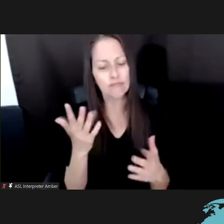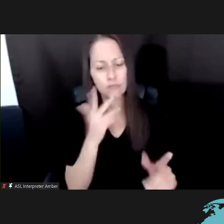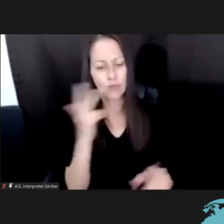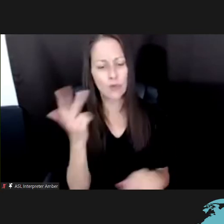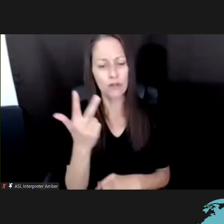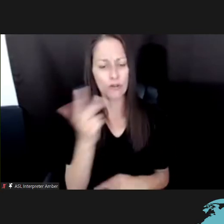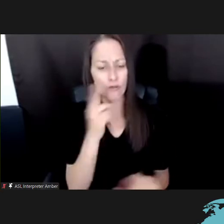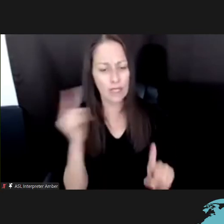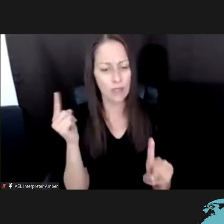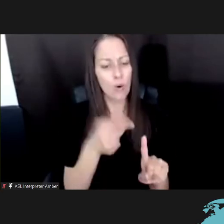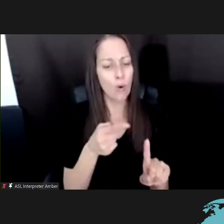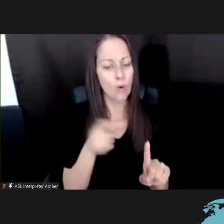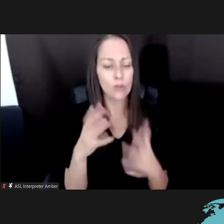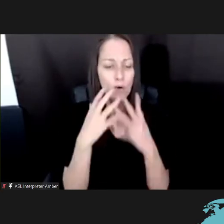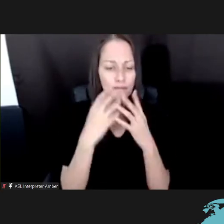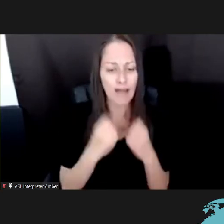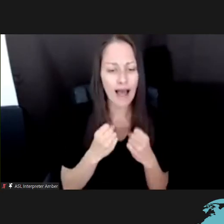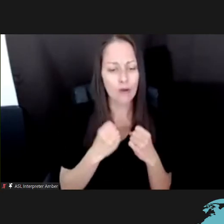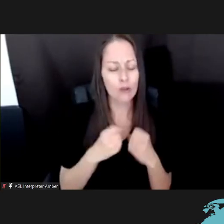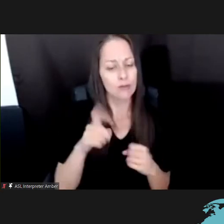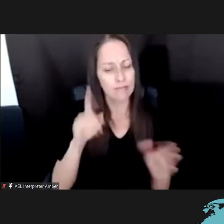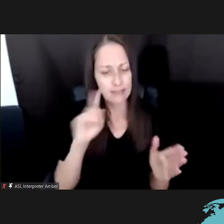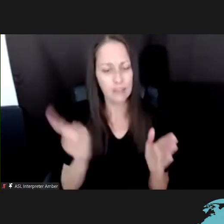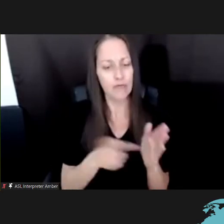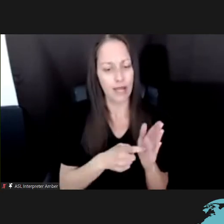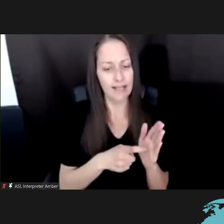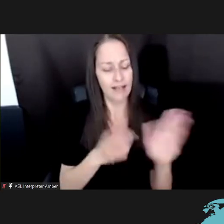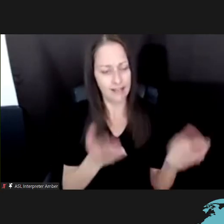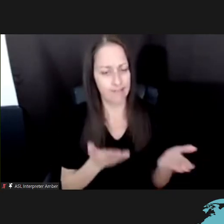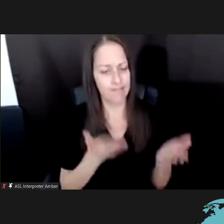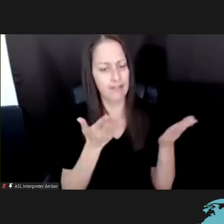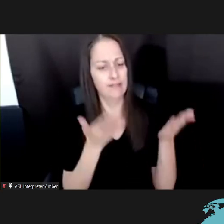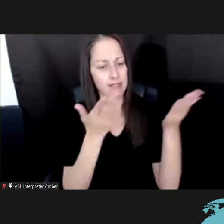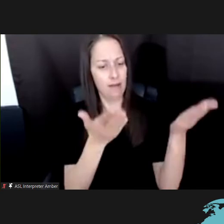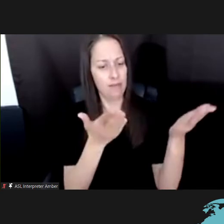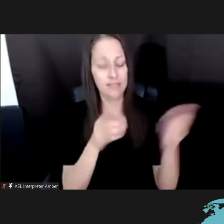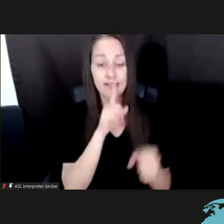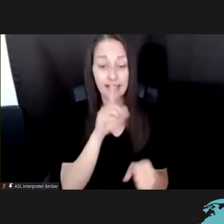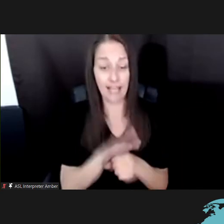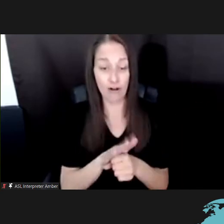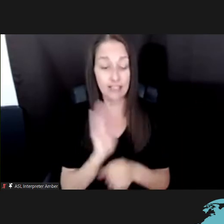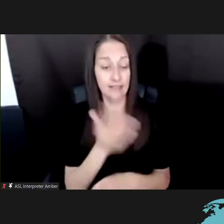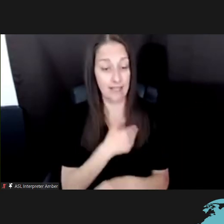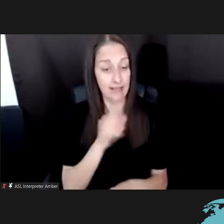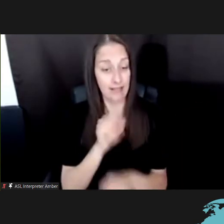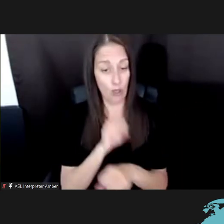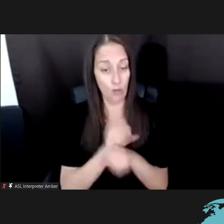be lifted up in order to ensure that this work sustains post-pandemic?